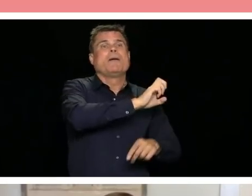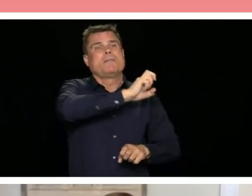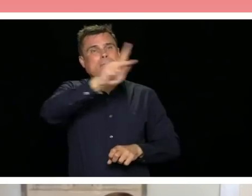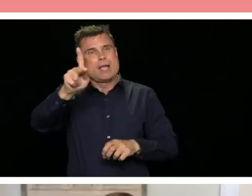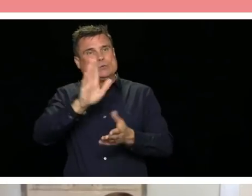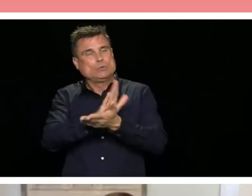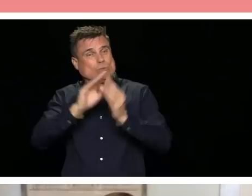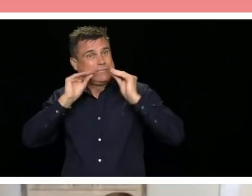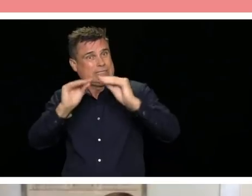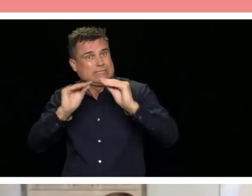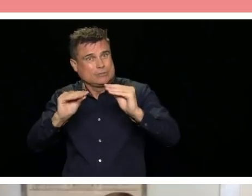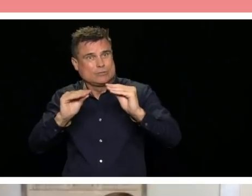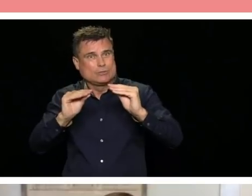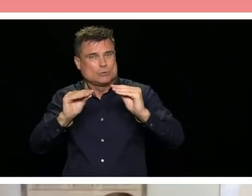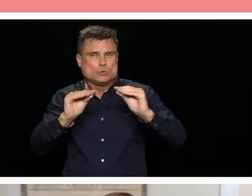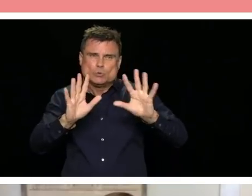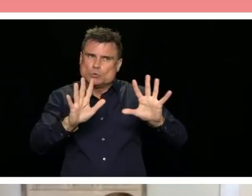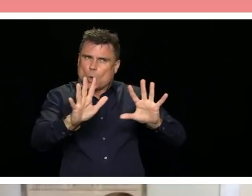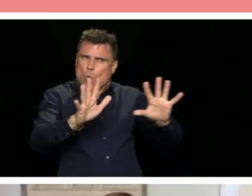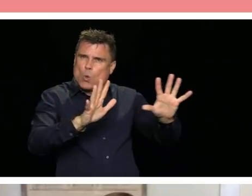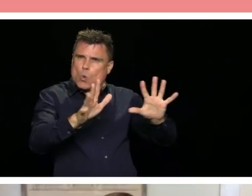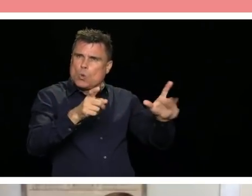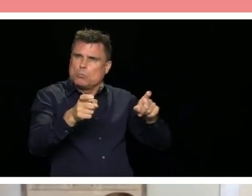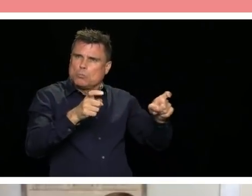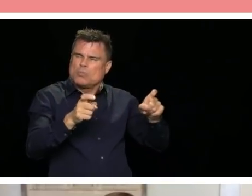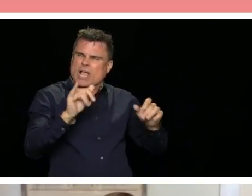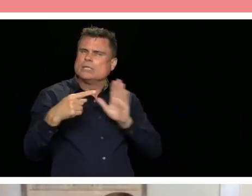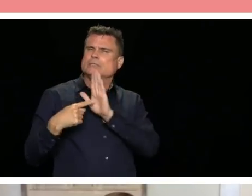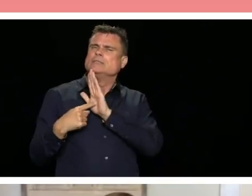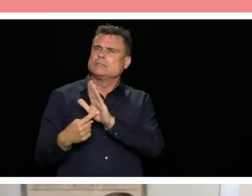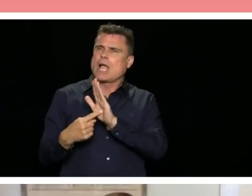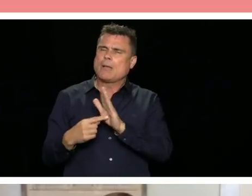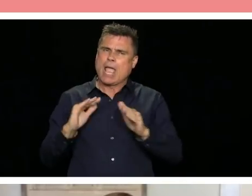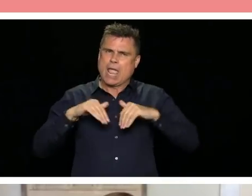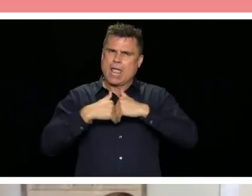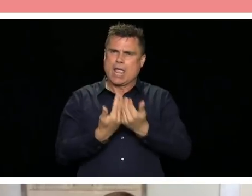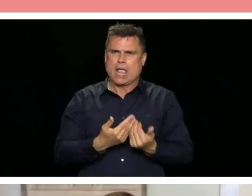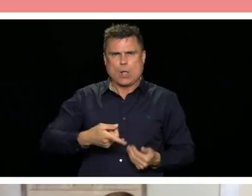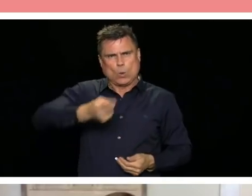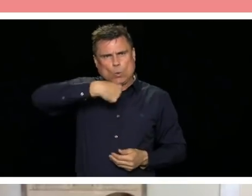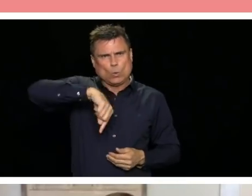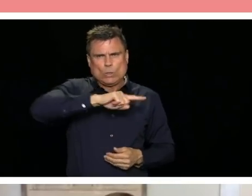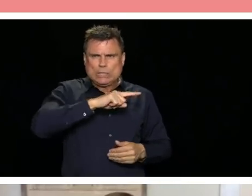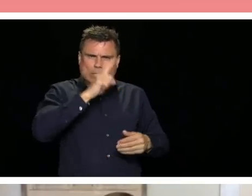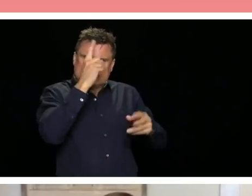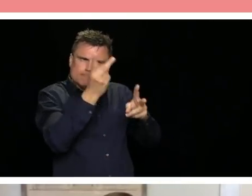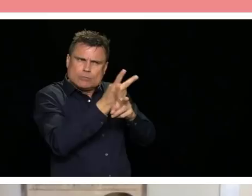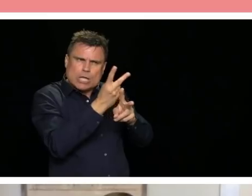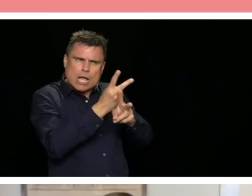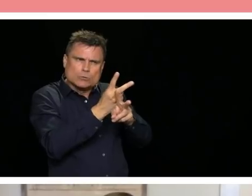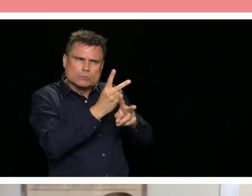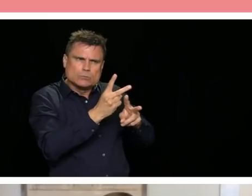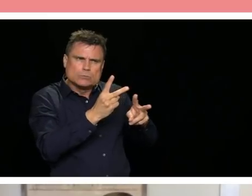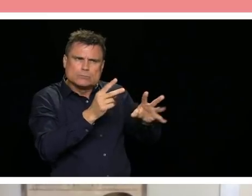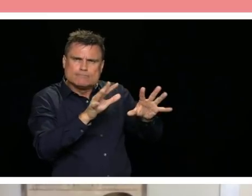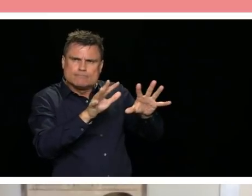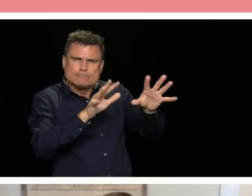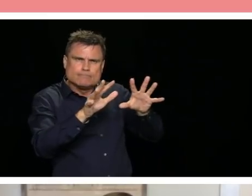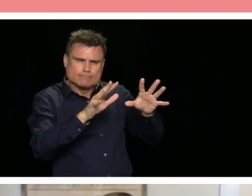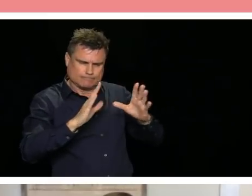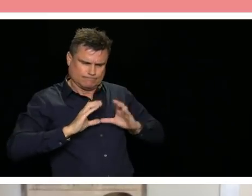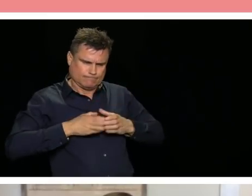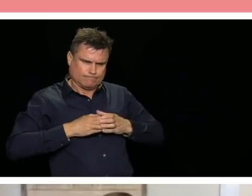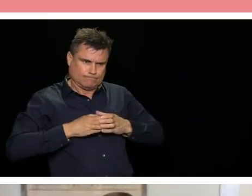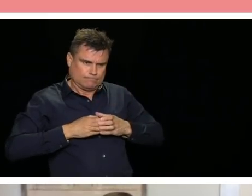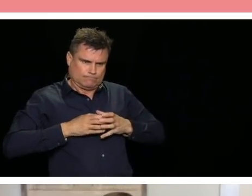my nephew and my parents, they all feel very reassured as well. Thank you for that answer. And I